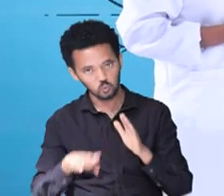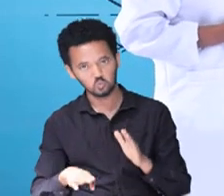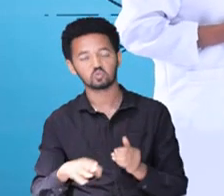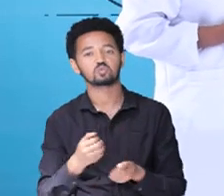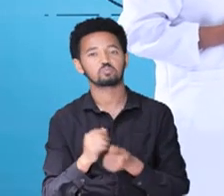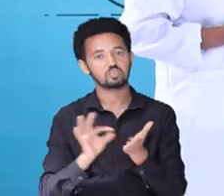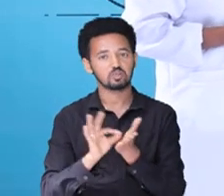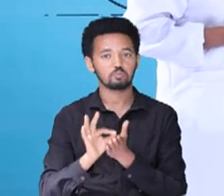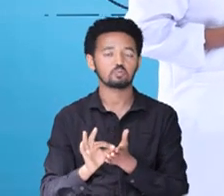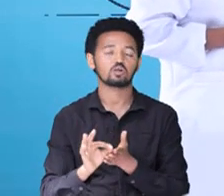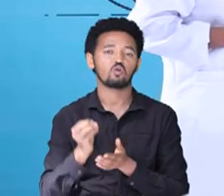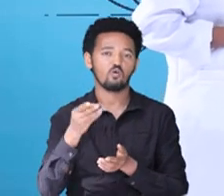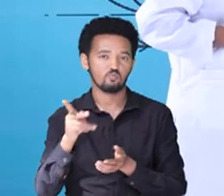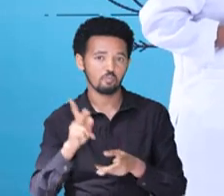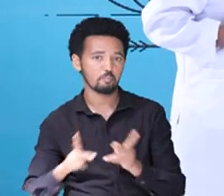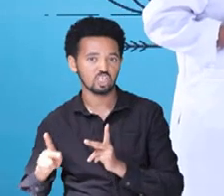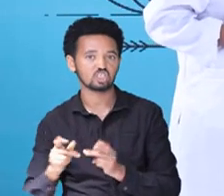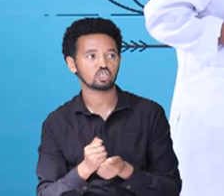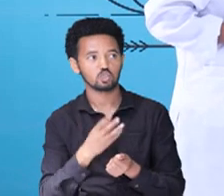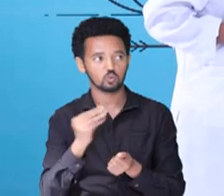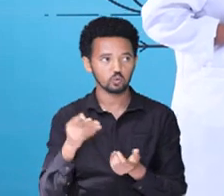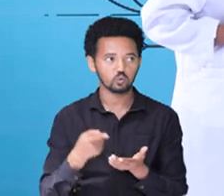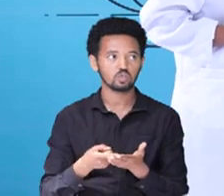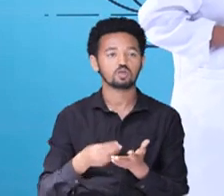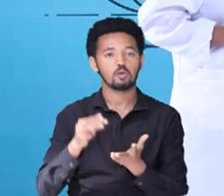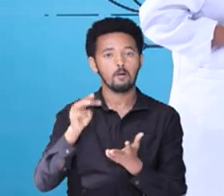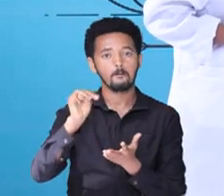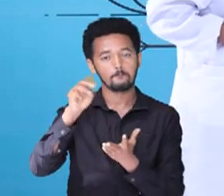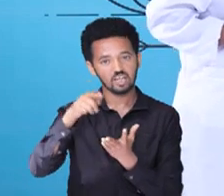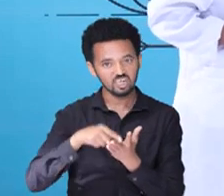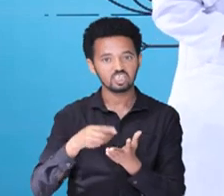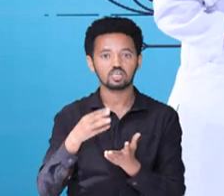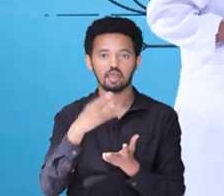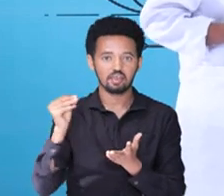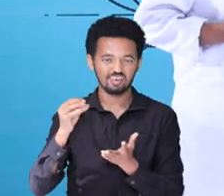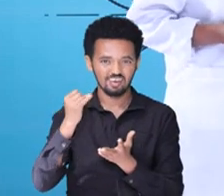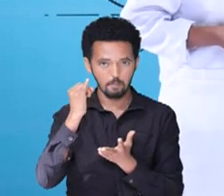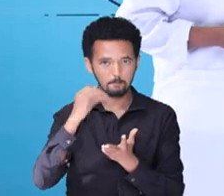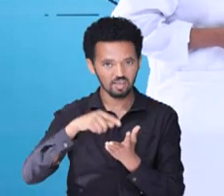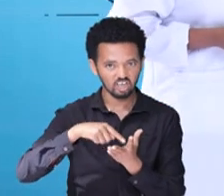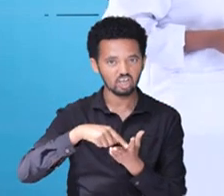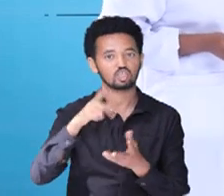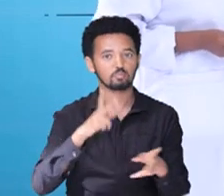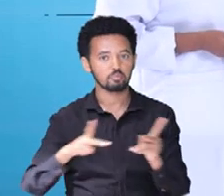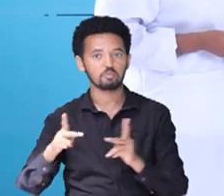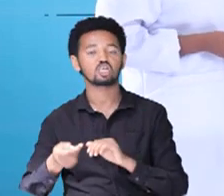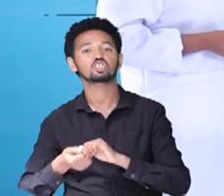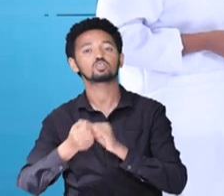of population. So because of immigration and immigration, it has a population